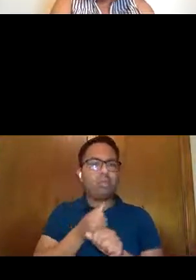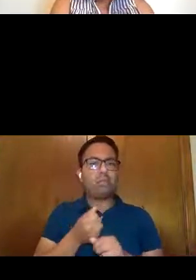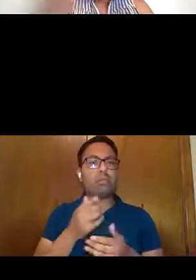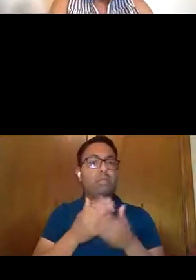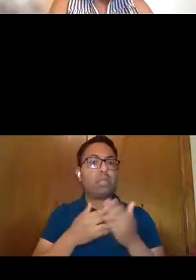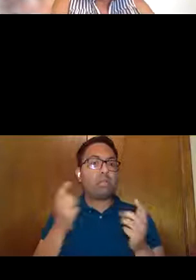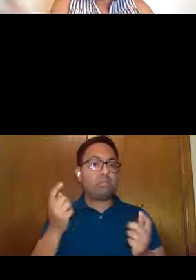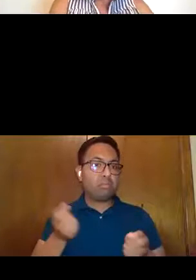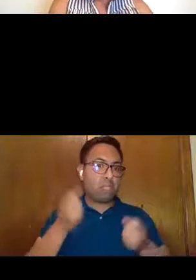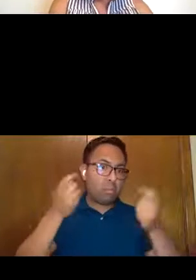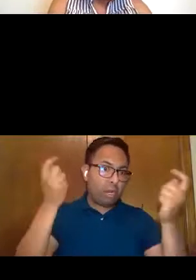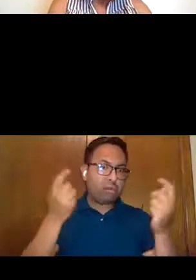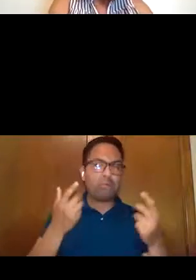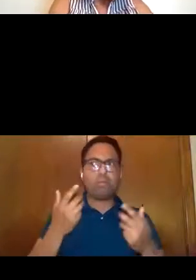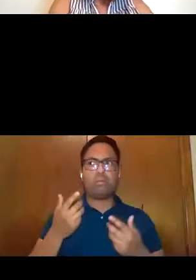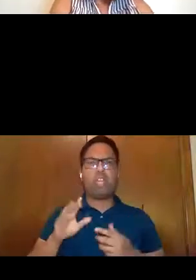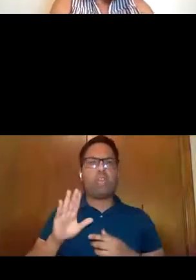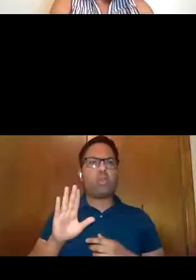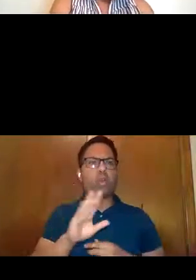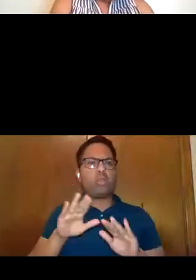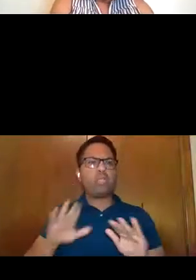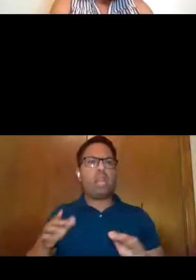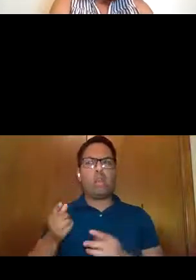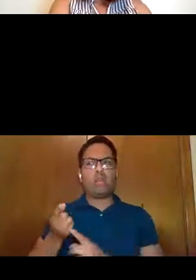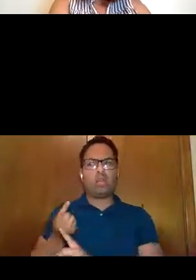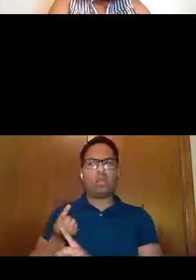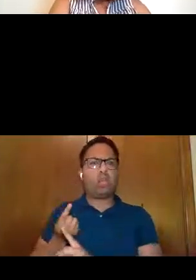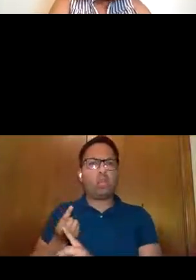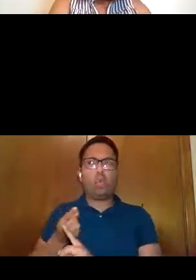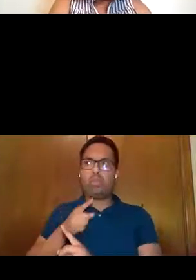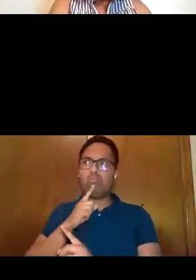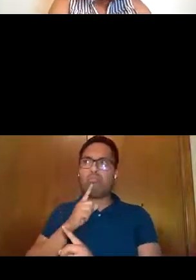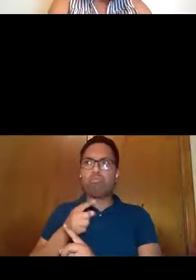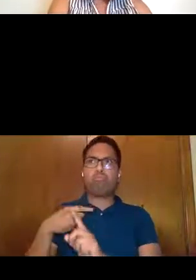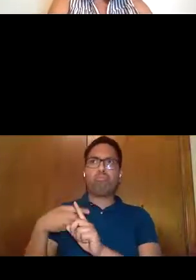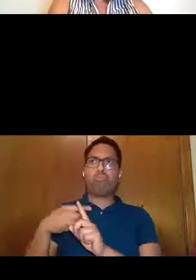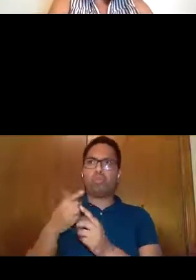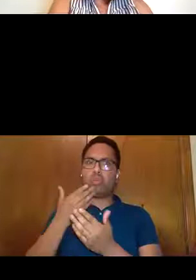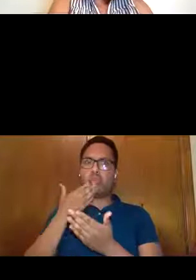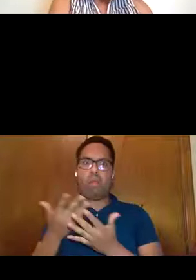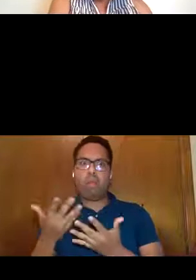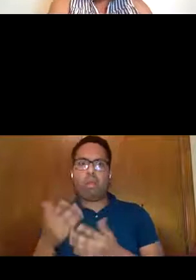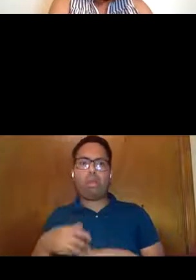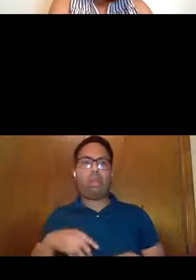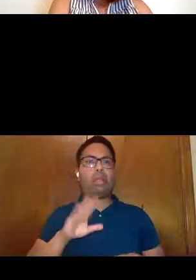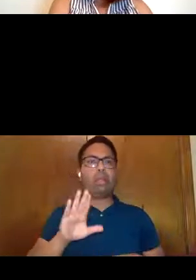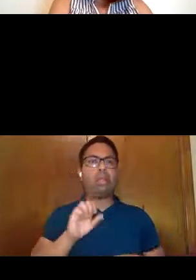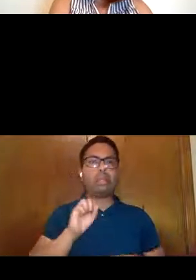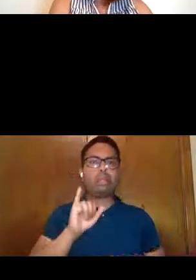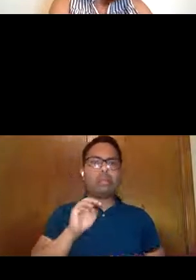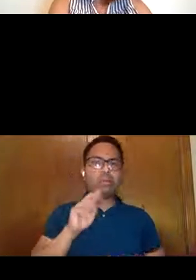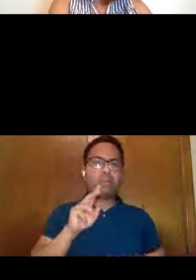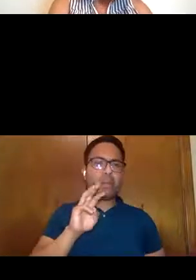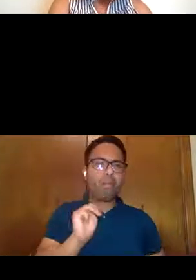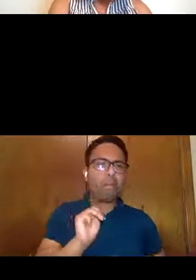visit. What are they doing that's working really well? Concerns, symptoms, treatments, or